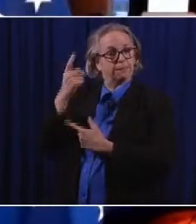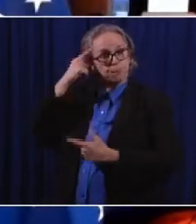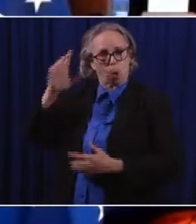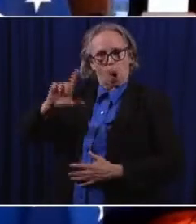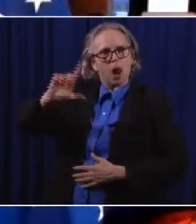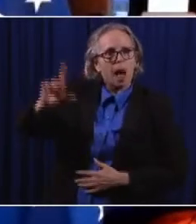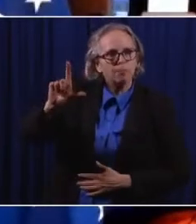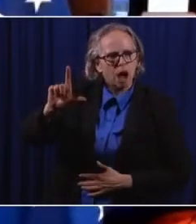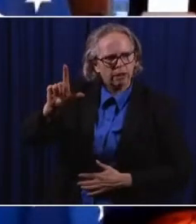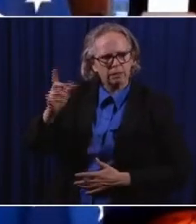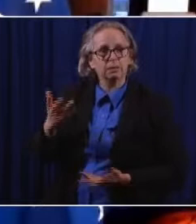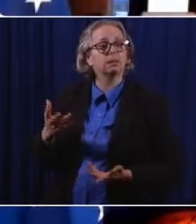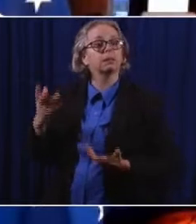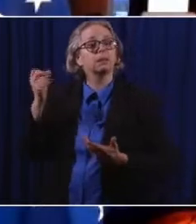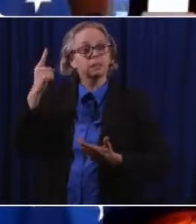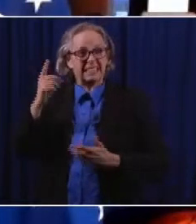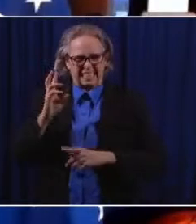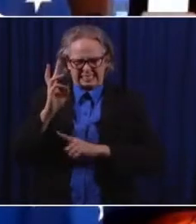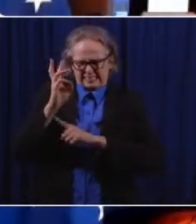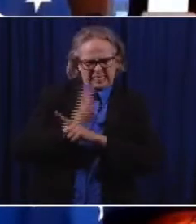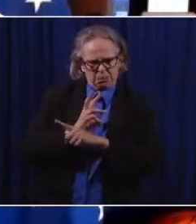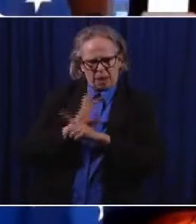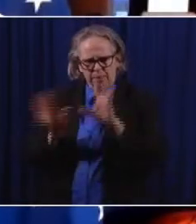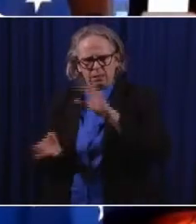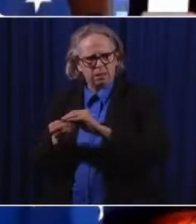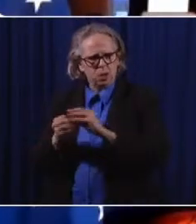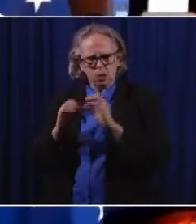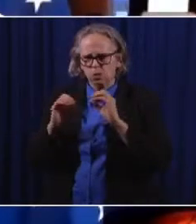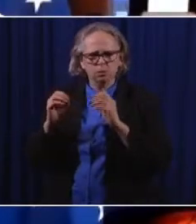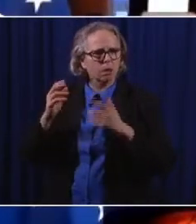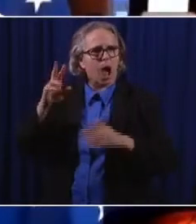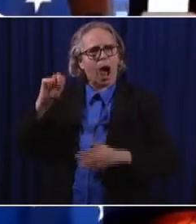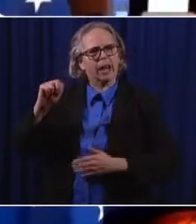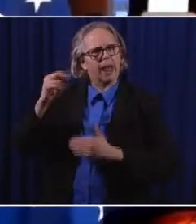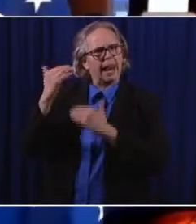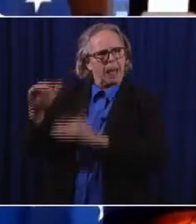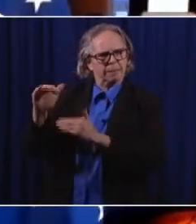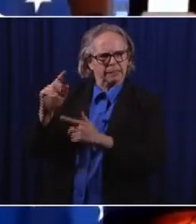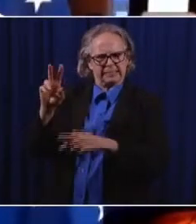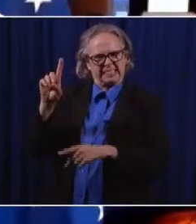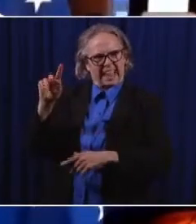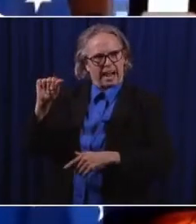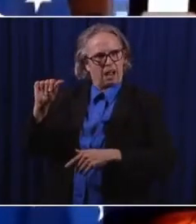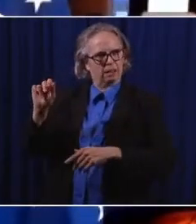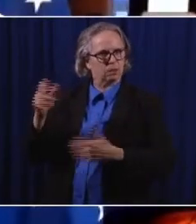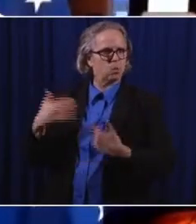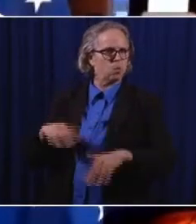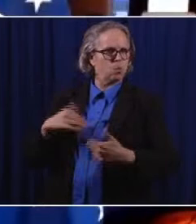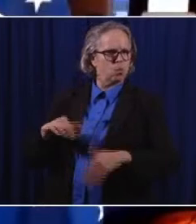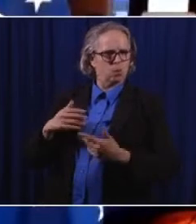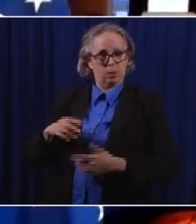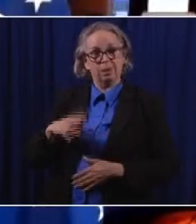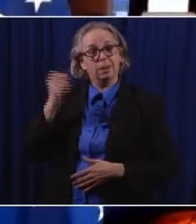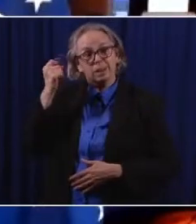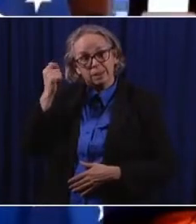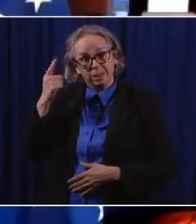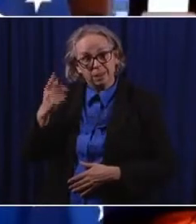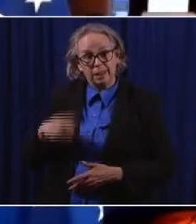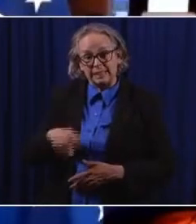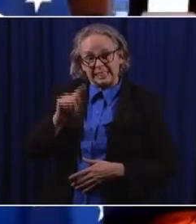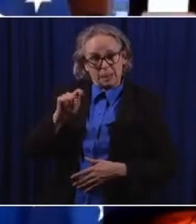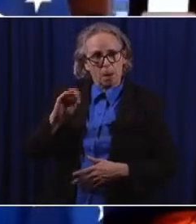data usage on the T-Mobile network. And then T-Mobile is kicking in an additional 6 months, so these hotspots will be